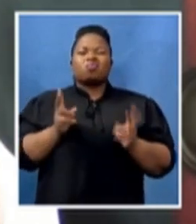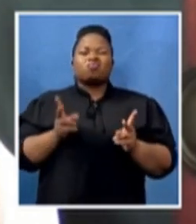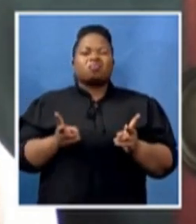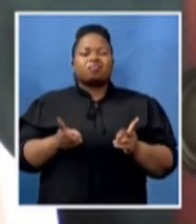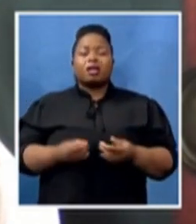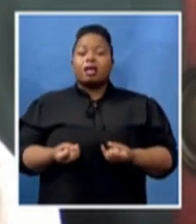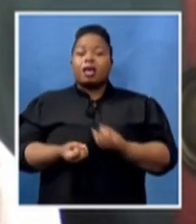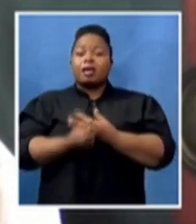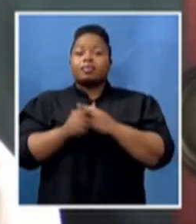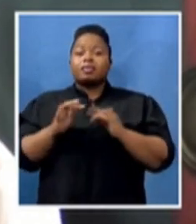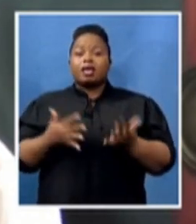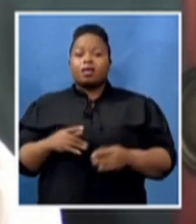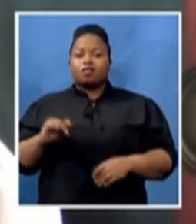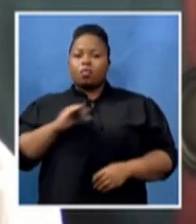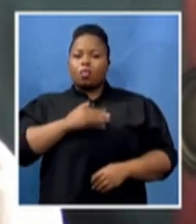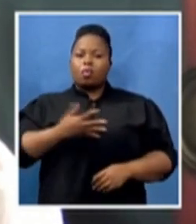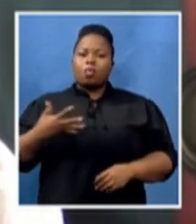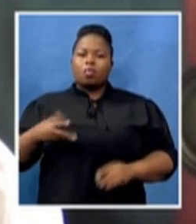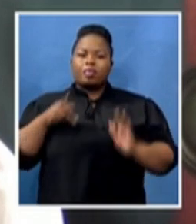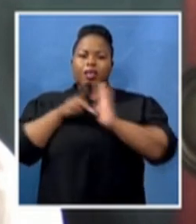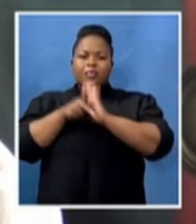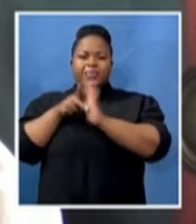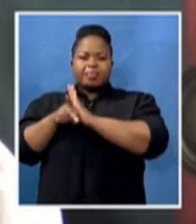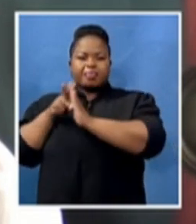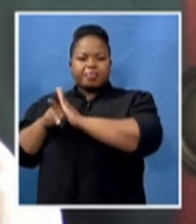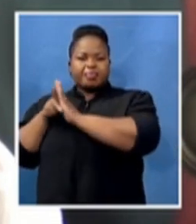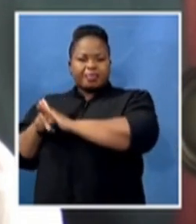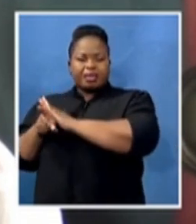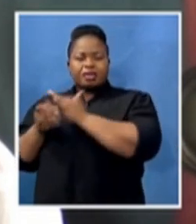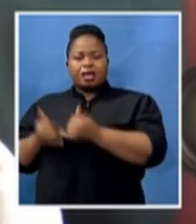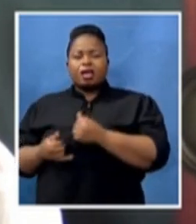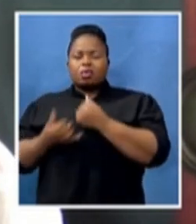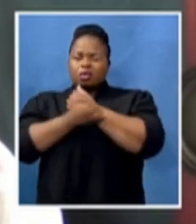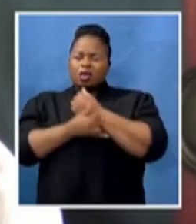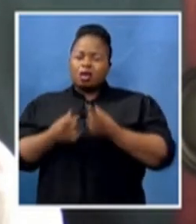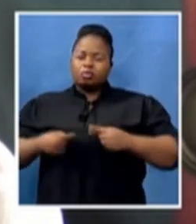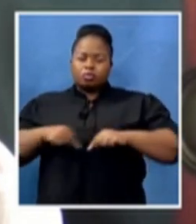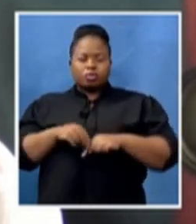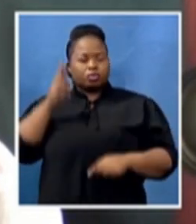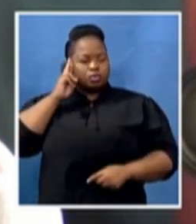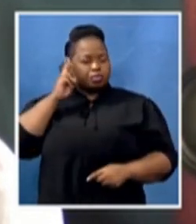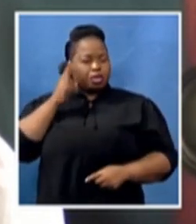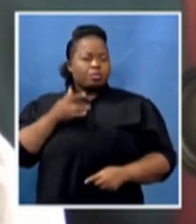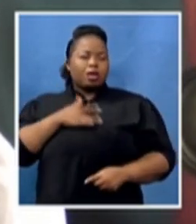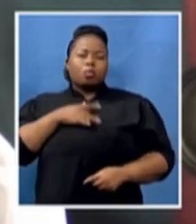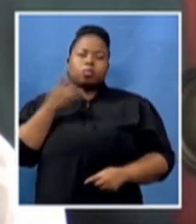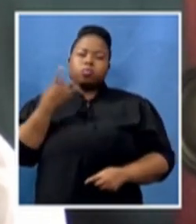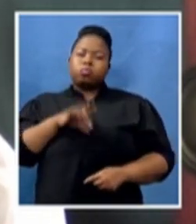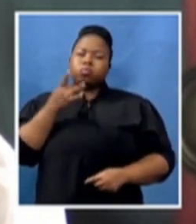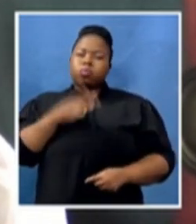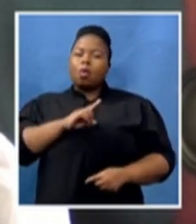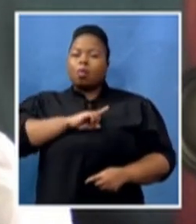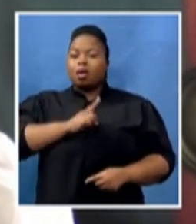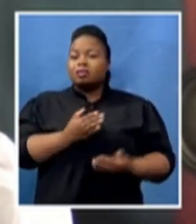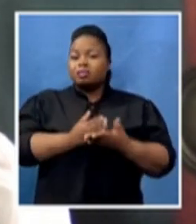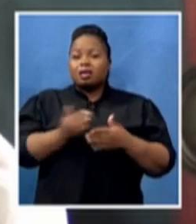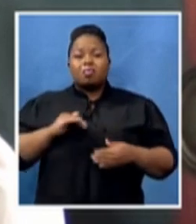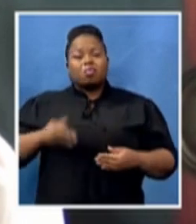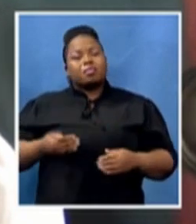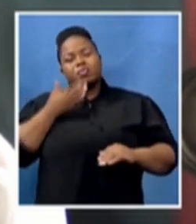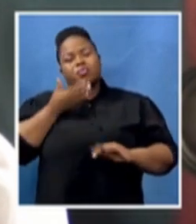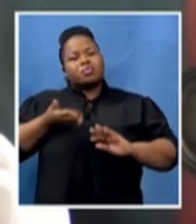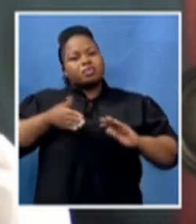nation, we recall with pain the women who have lost their lives after being sexually assaulted. We remember Anine